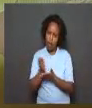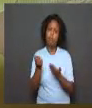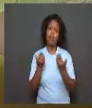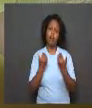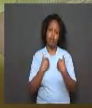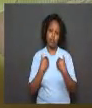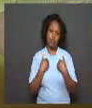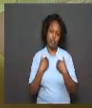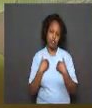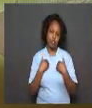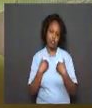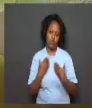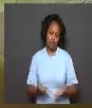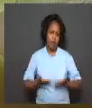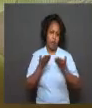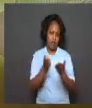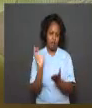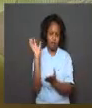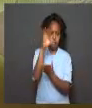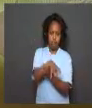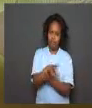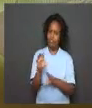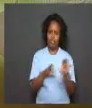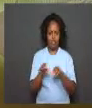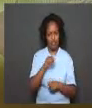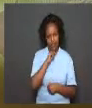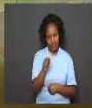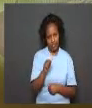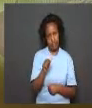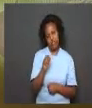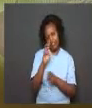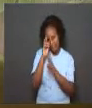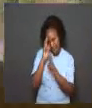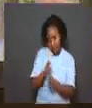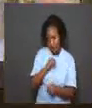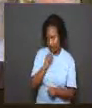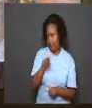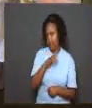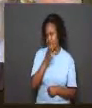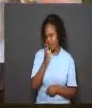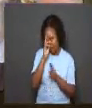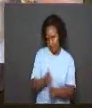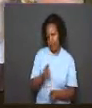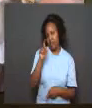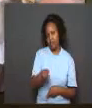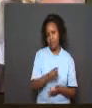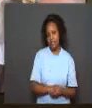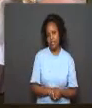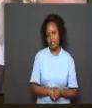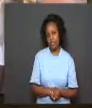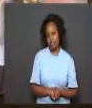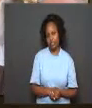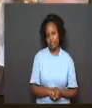heard without interruption or disrespect. When you